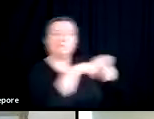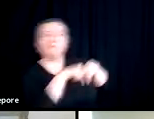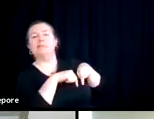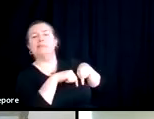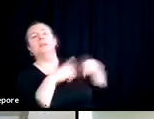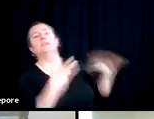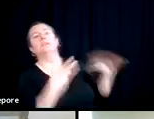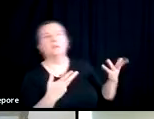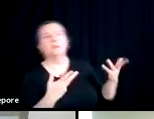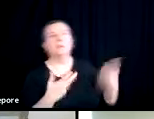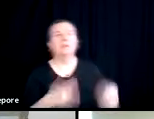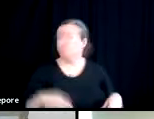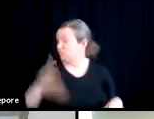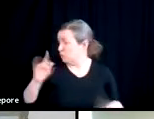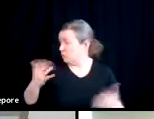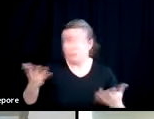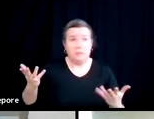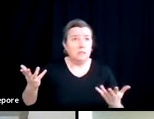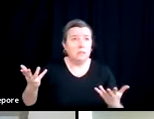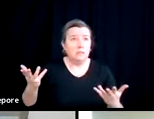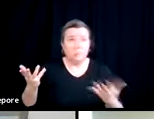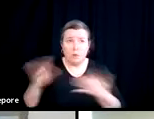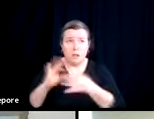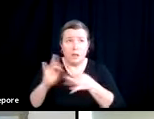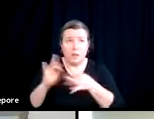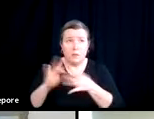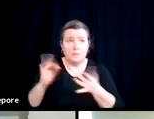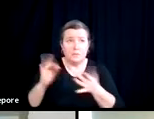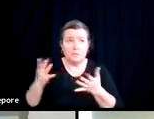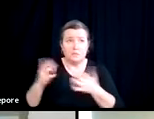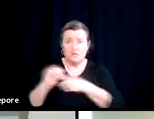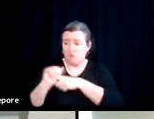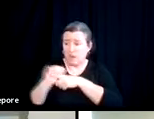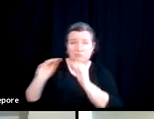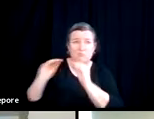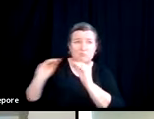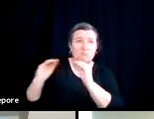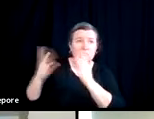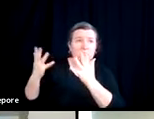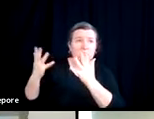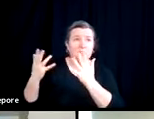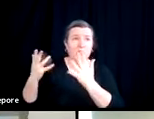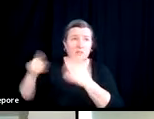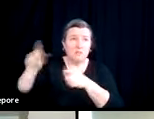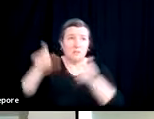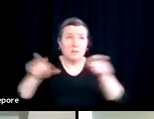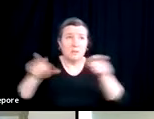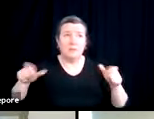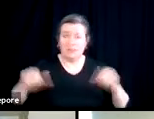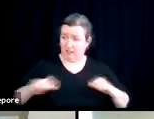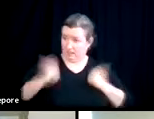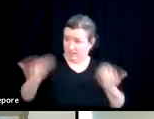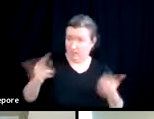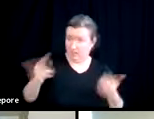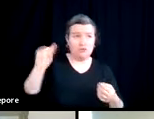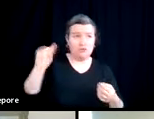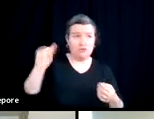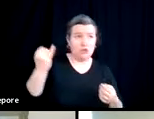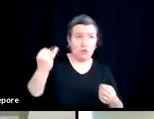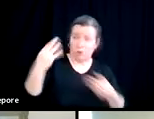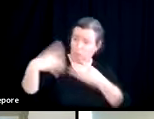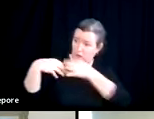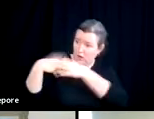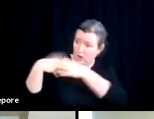on what sort of training are you referring to? Are these folks in New Jersey and the